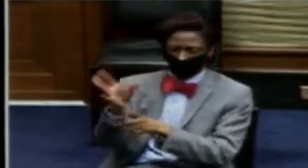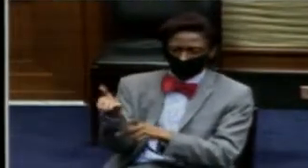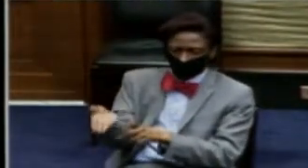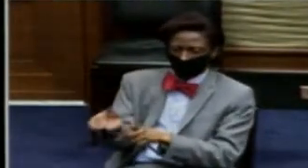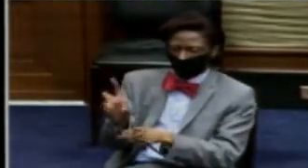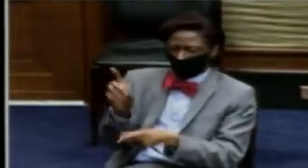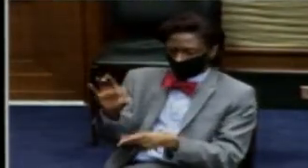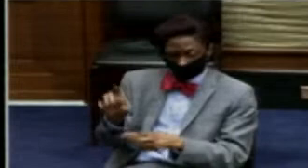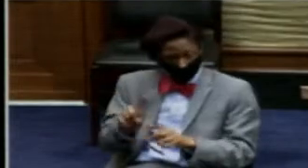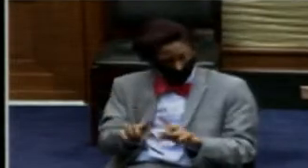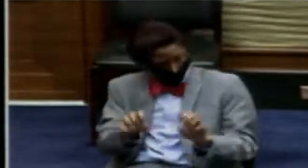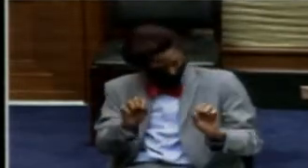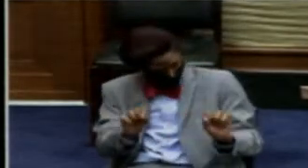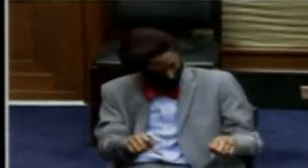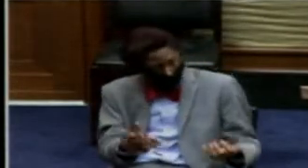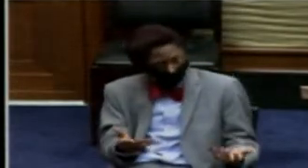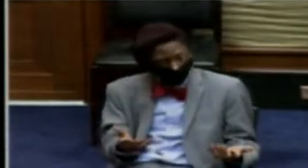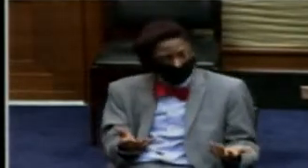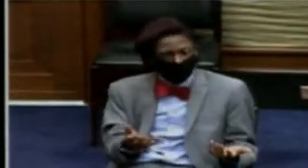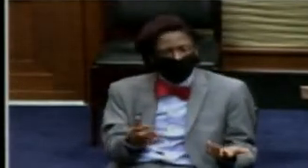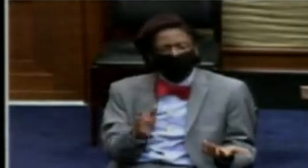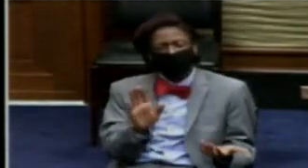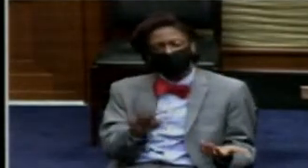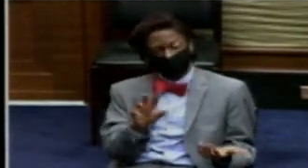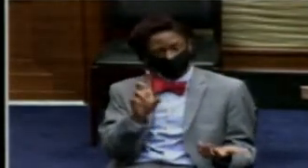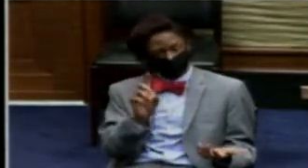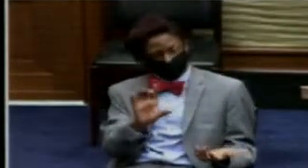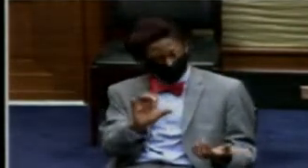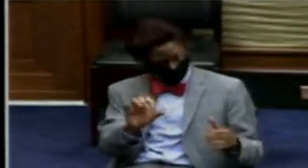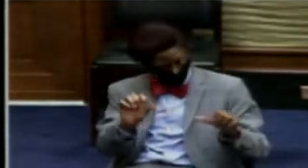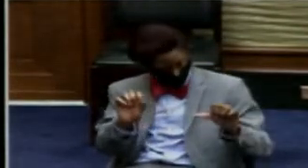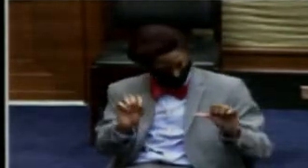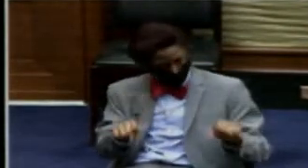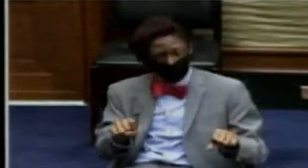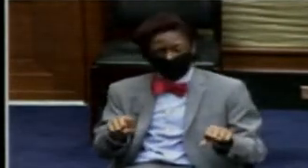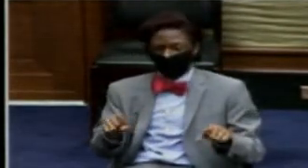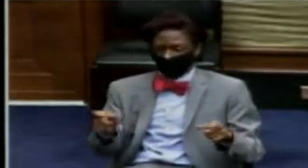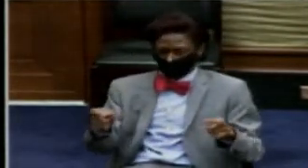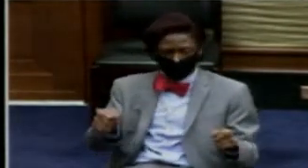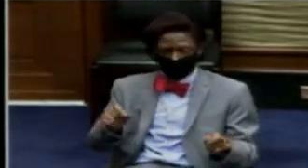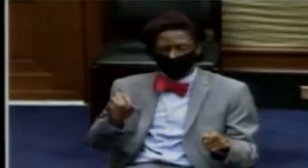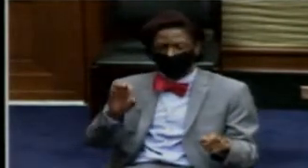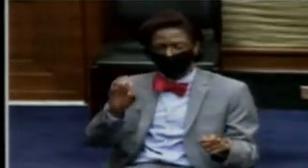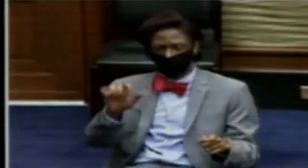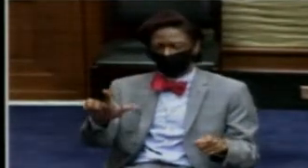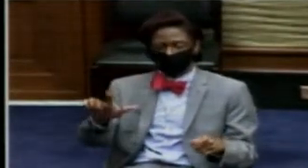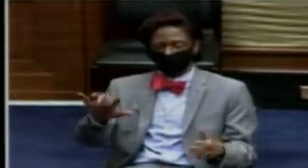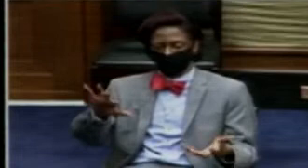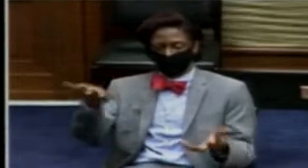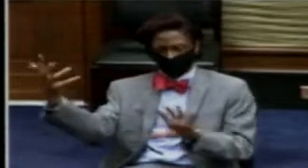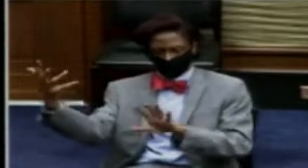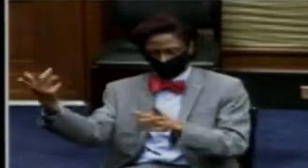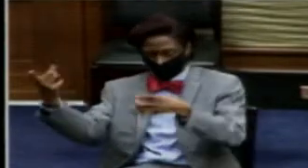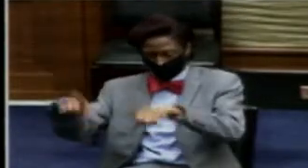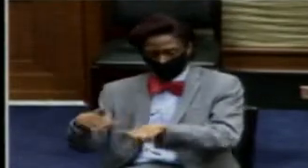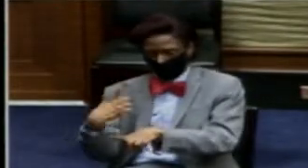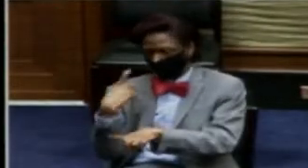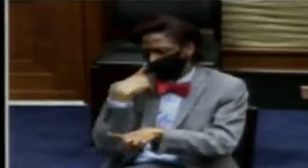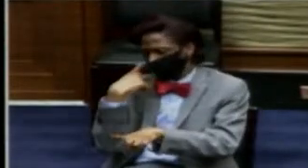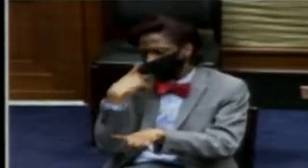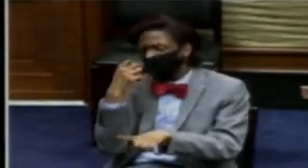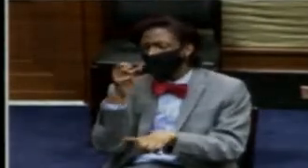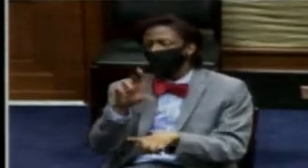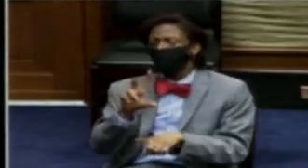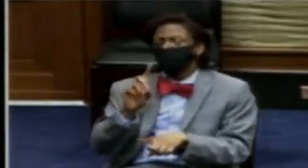you were able to do that. Was D.C. capable of handling the civil unrest that occurred recently, or did it require